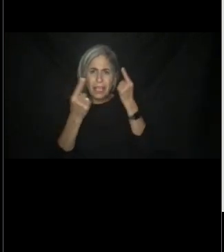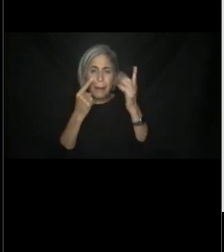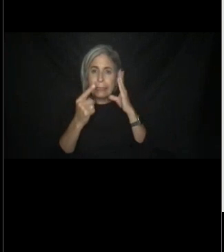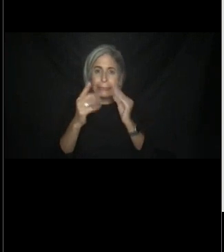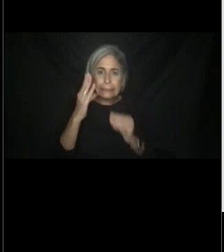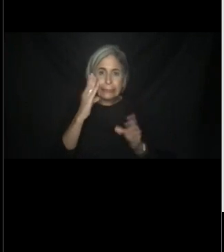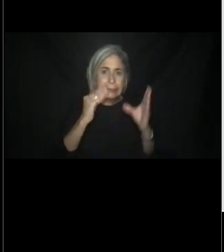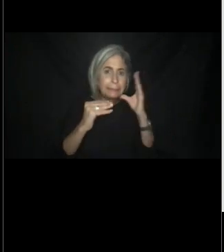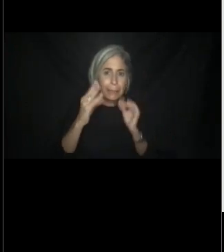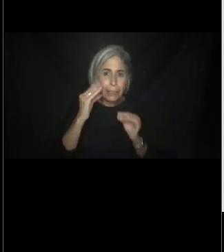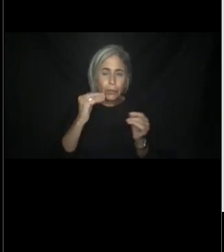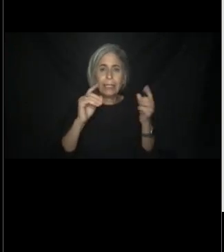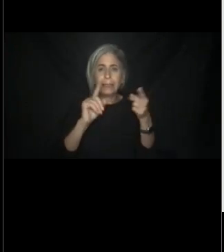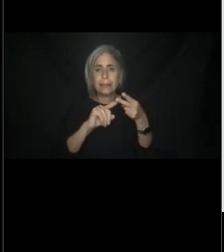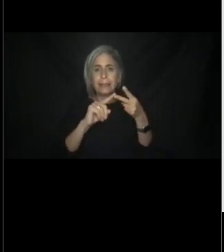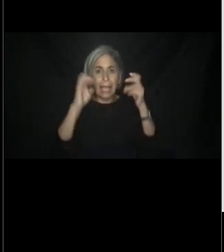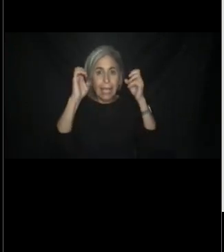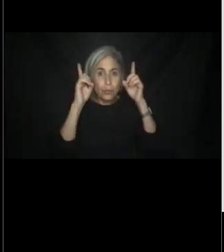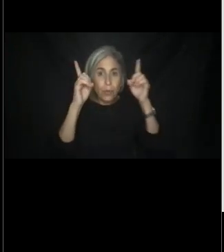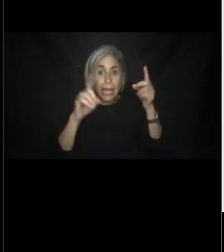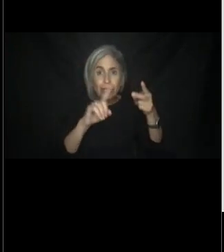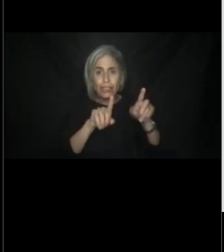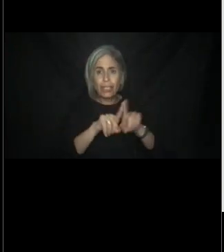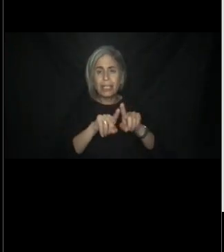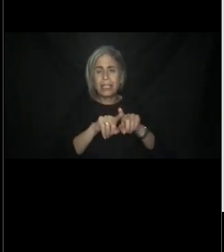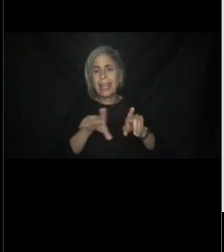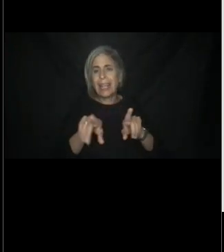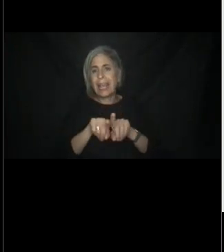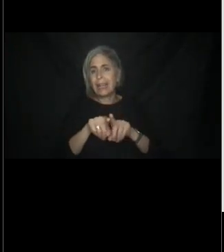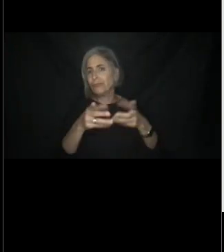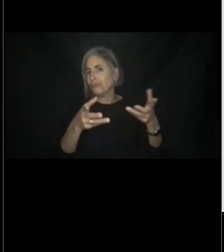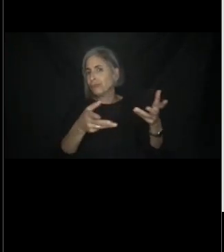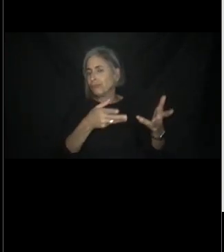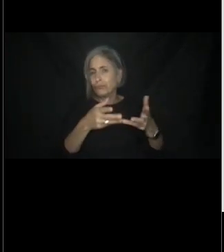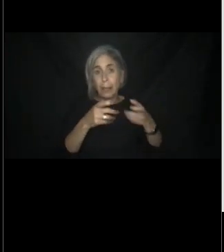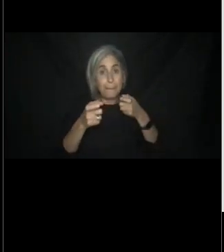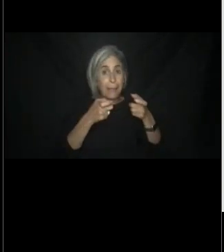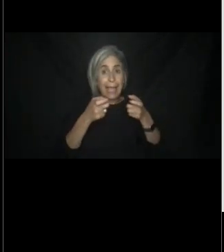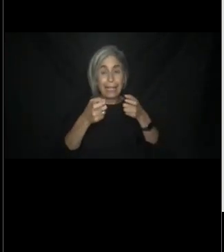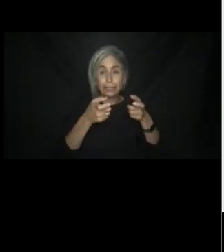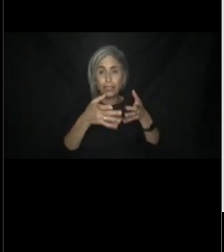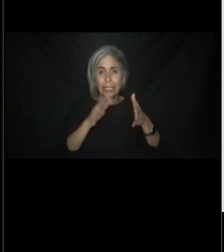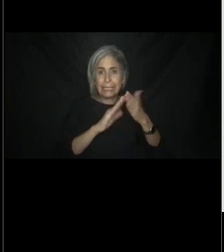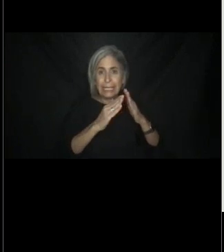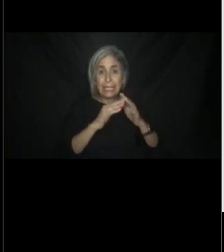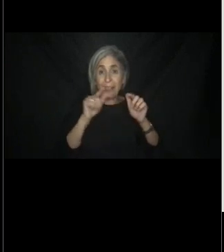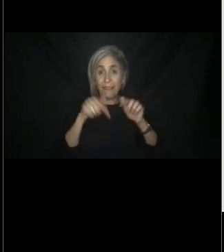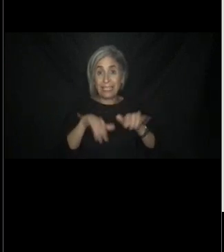experience, education and experience managing a city of our